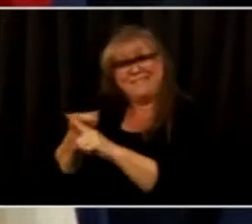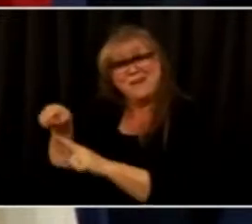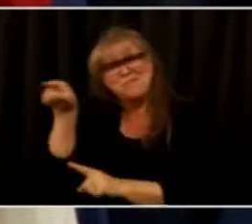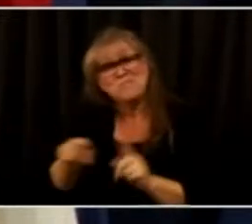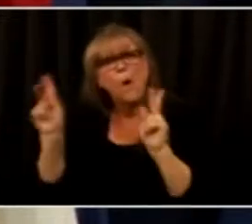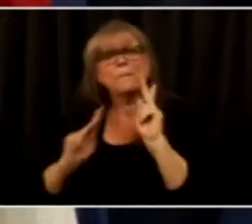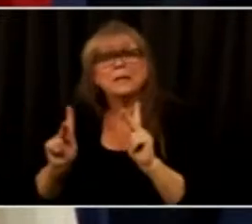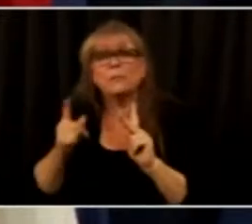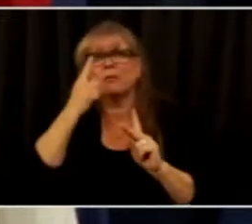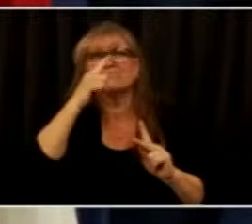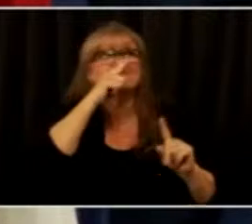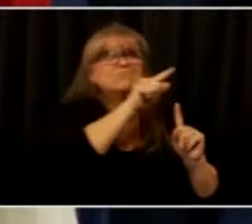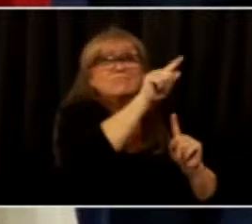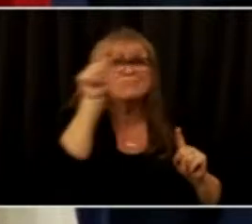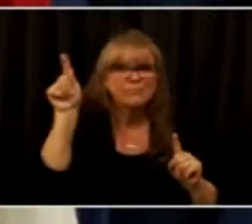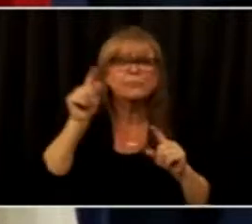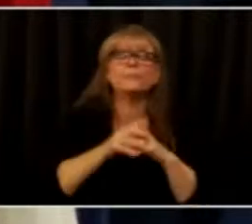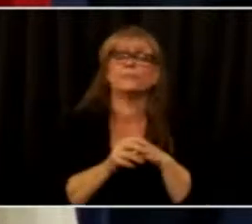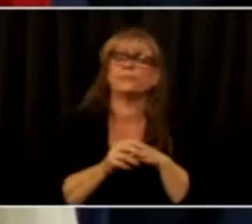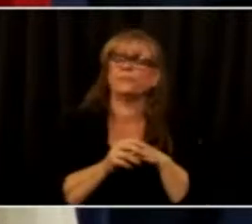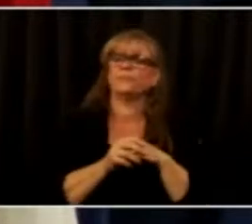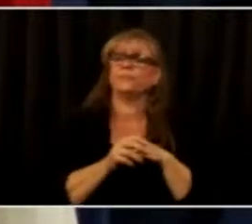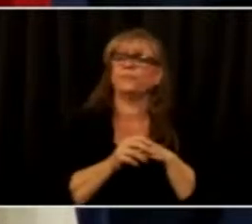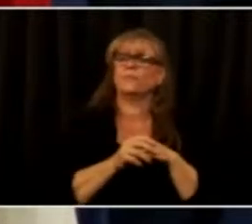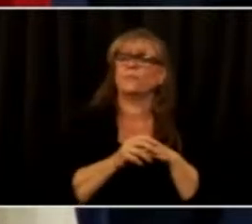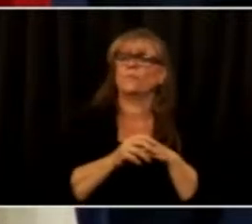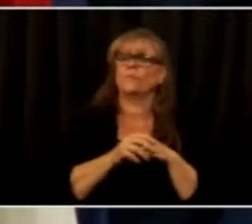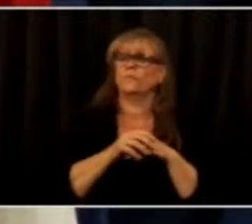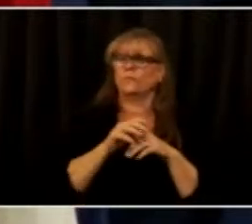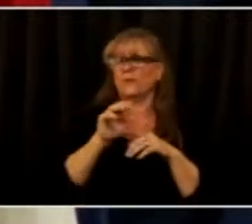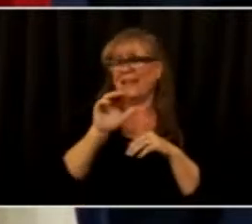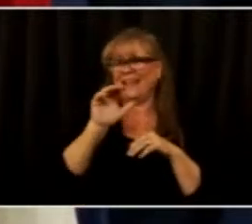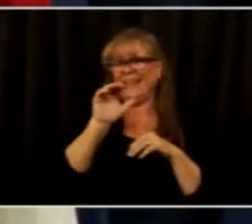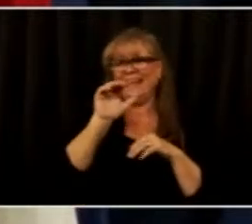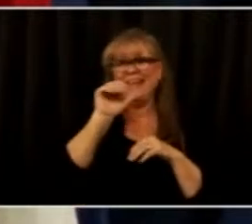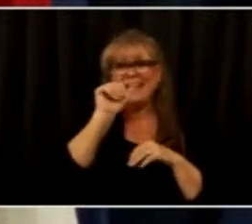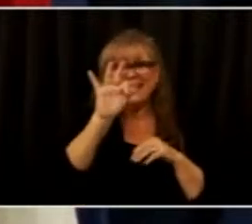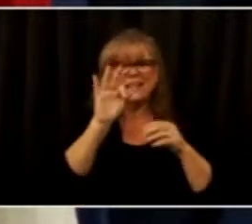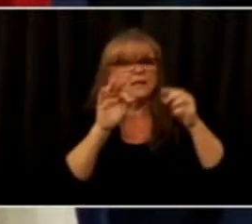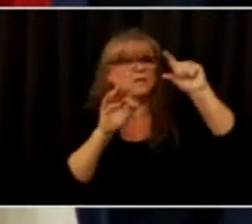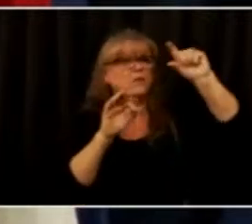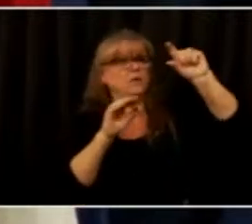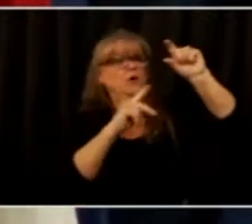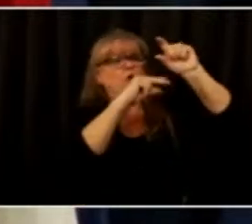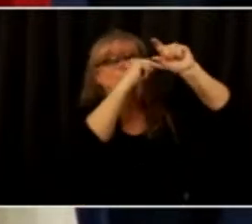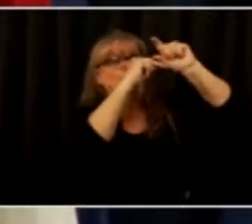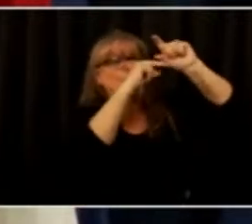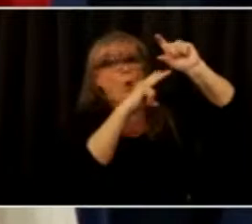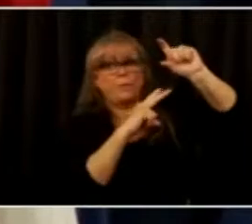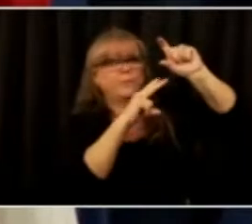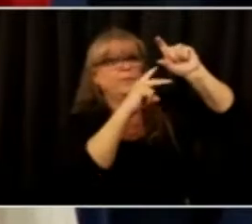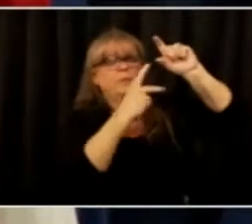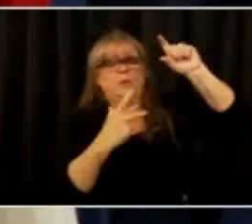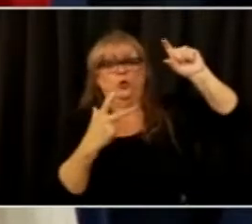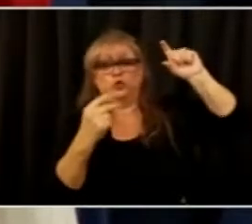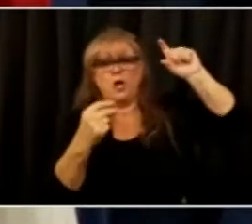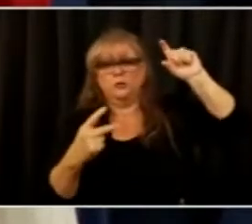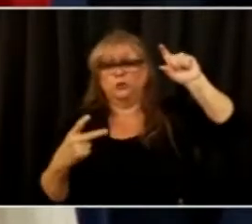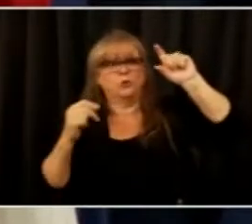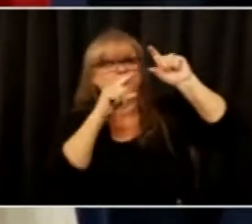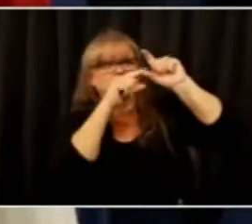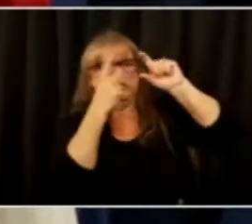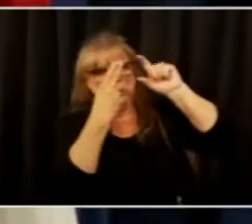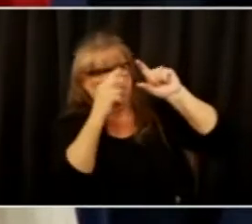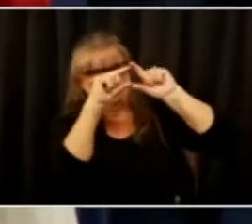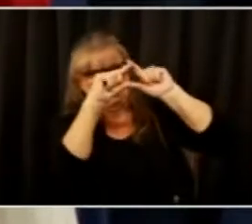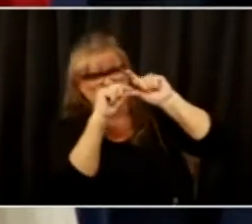okay if the vial is punctured for one patient, because it really at this point is inexcusable to deny somebody the vaccination